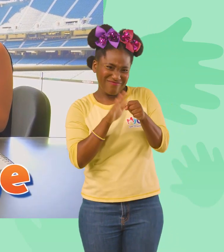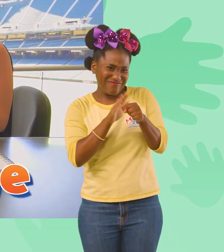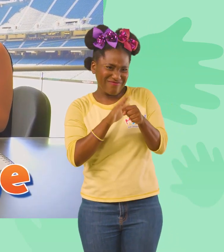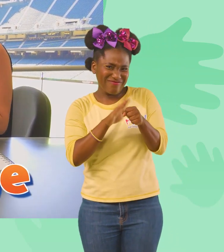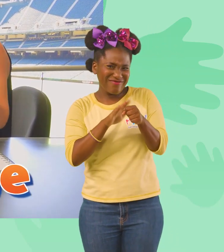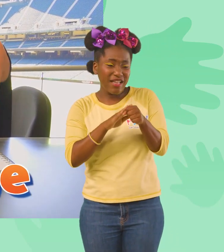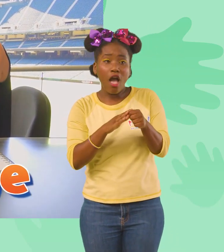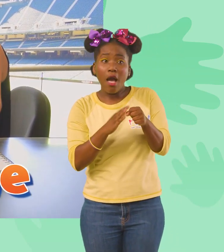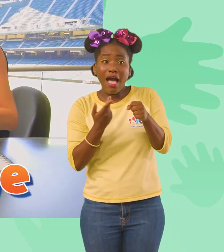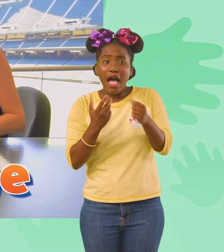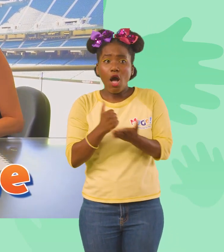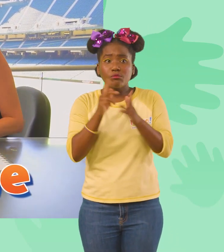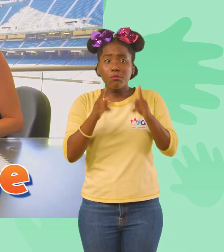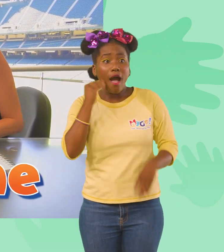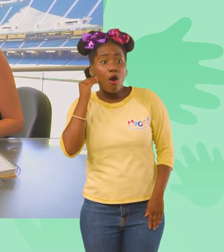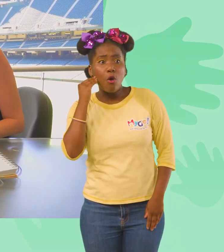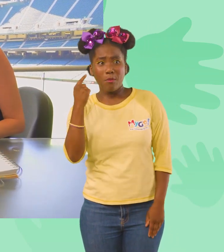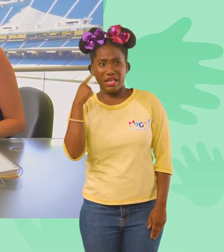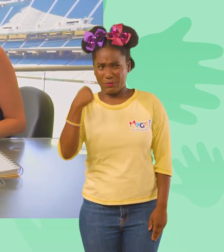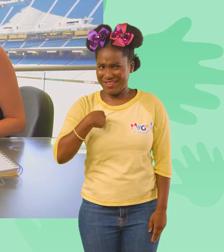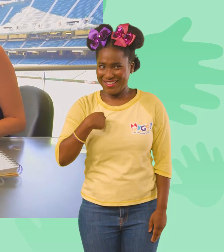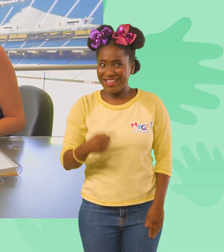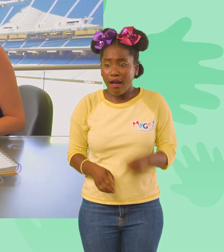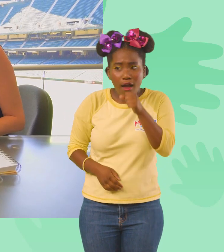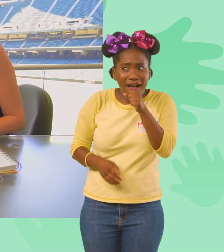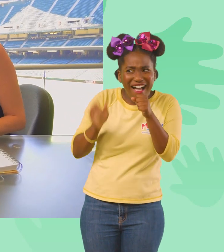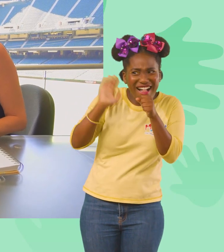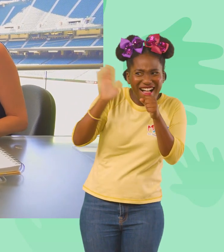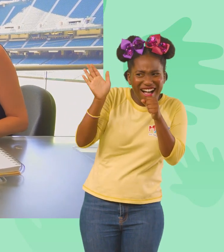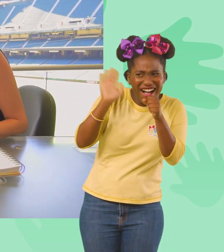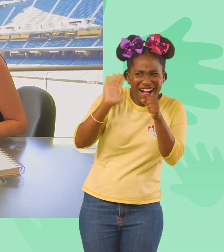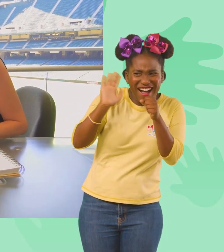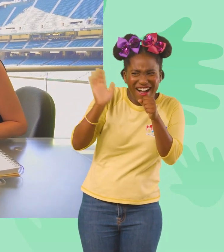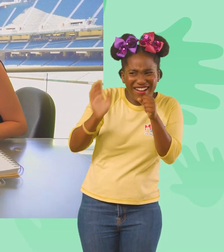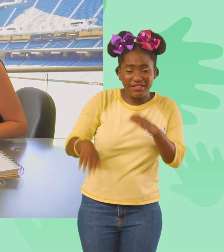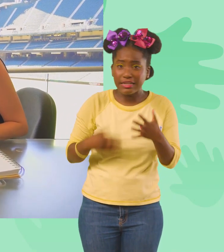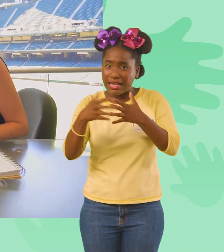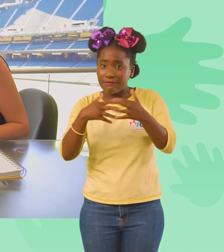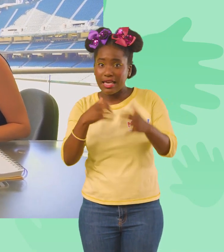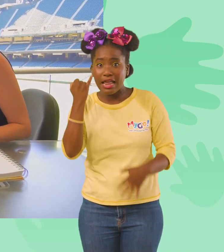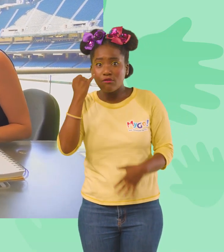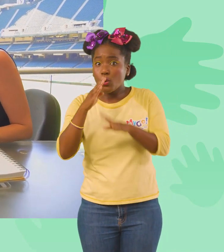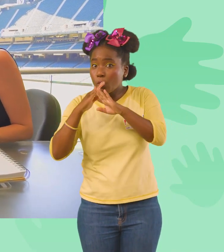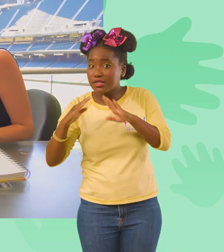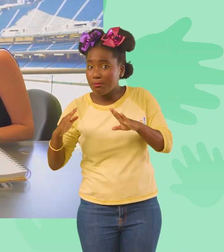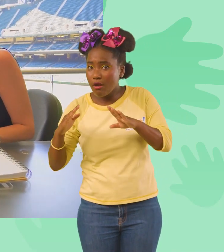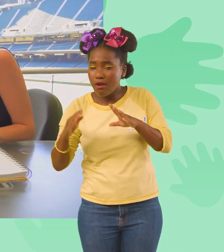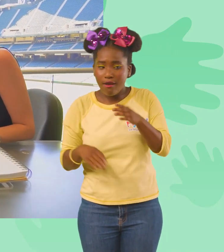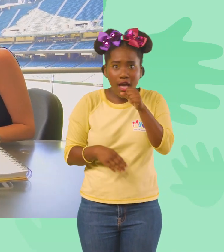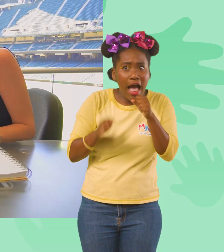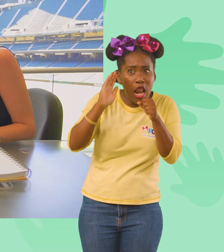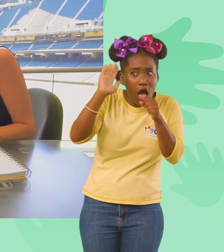talk in here, it helps people at home hear me. Ooh, hello, can you hear me? Even when you whisper, they can hear you.